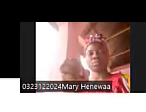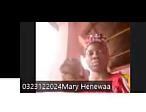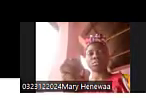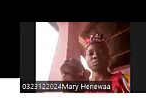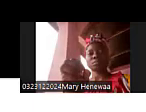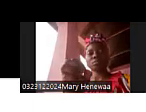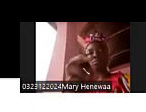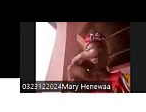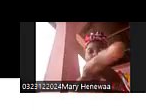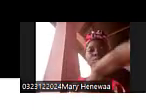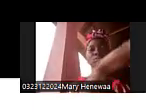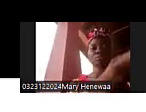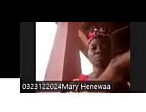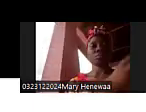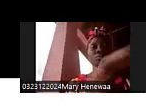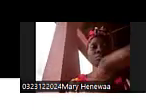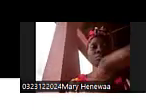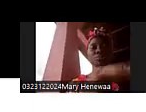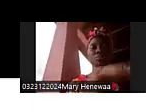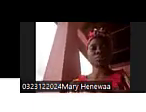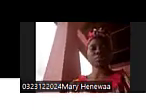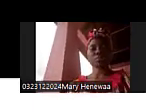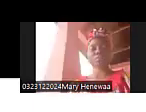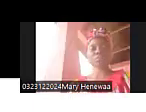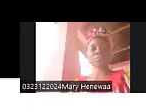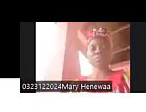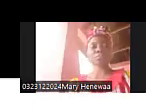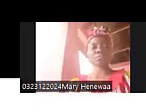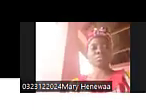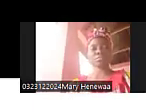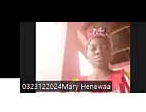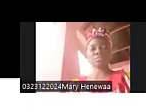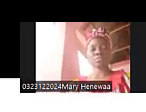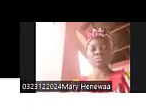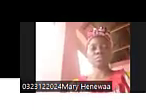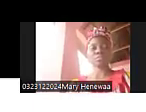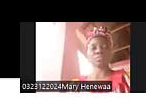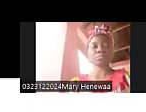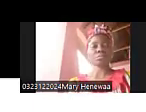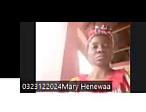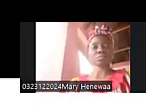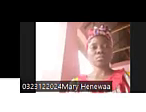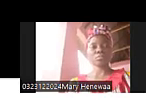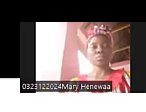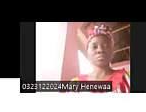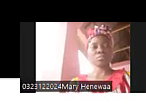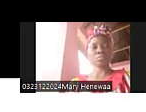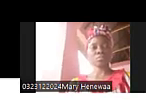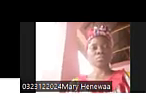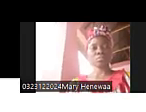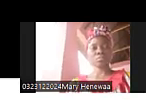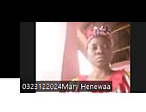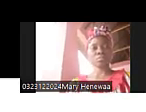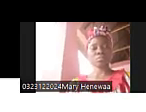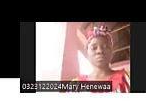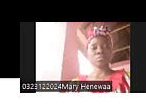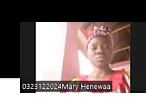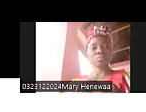all the alphabet, but you can just spell any of the words on the screen. So practice. Make sure you can spell all of them.